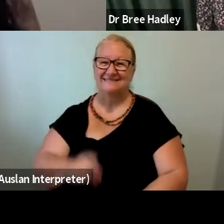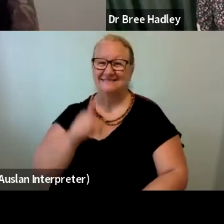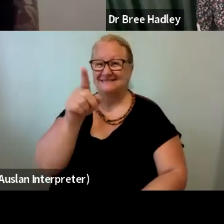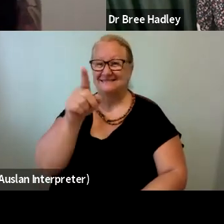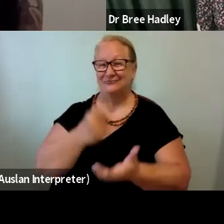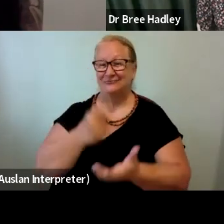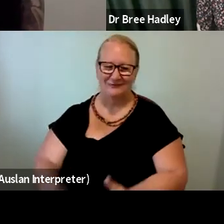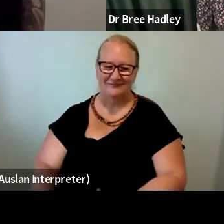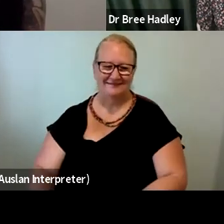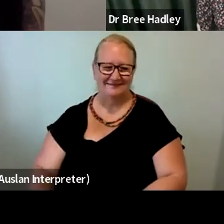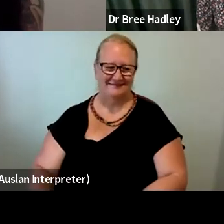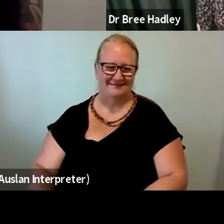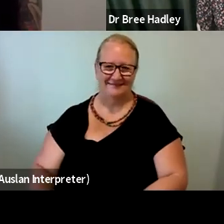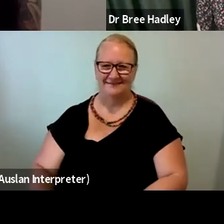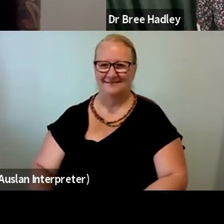Racheal.